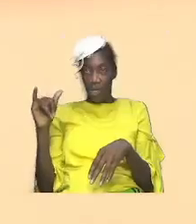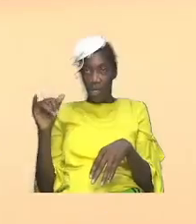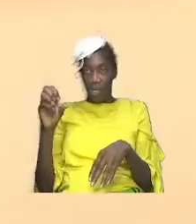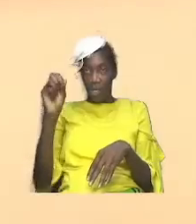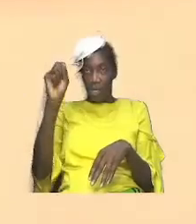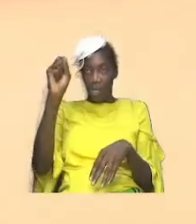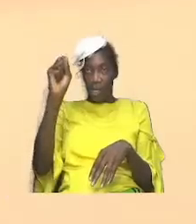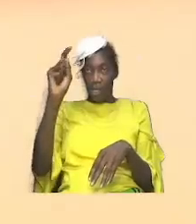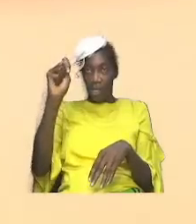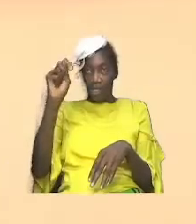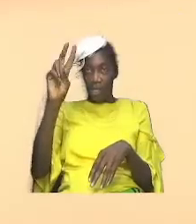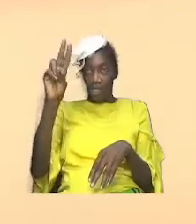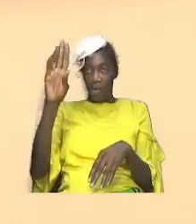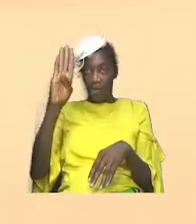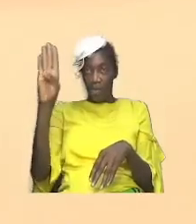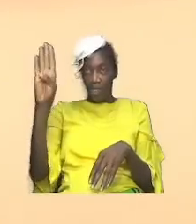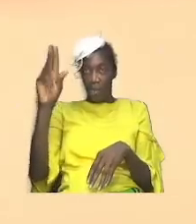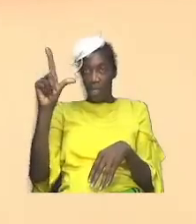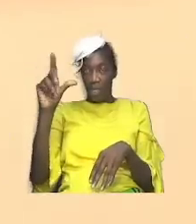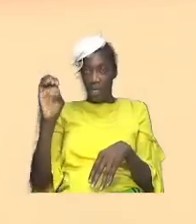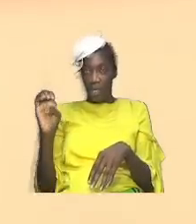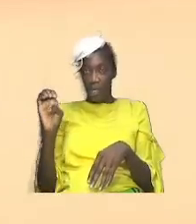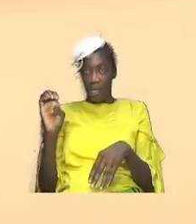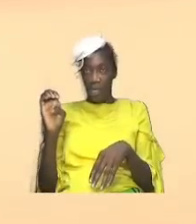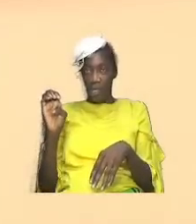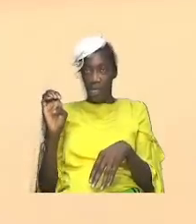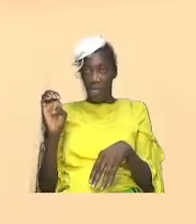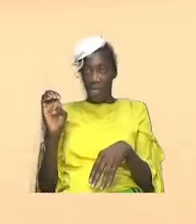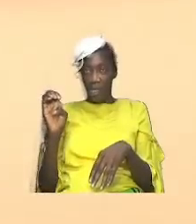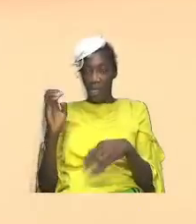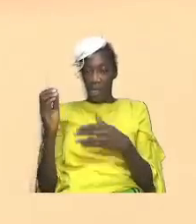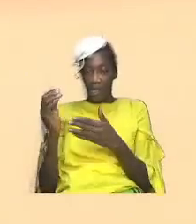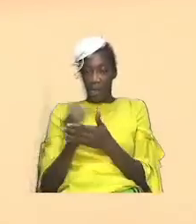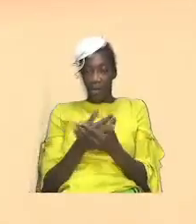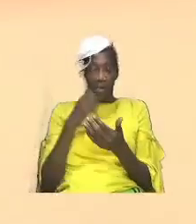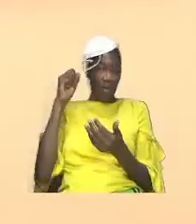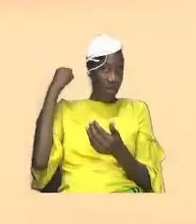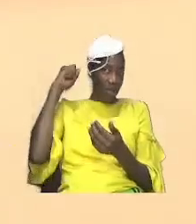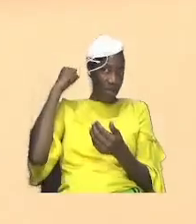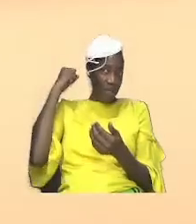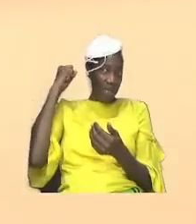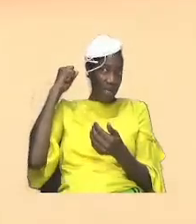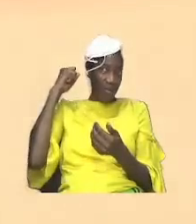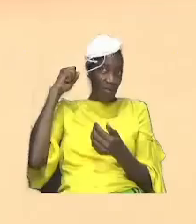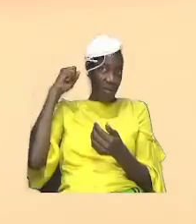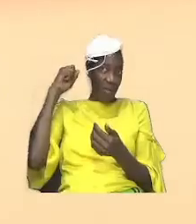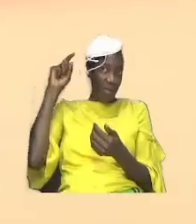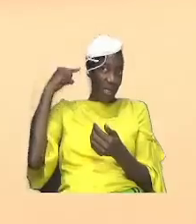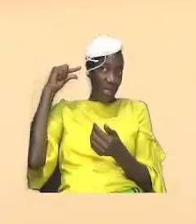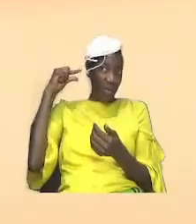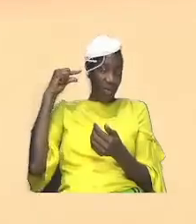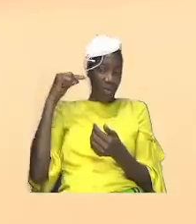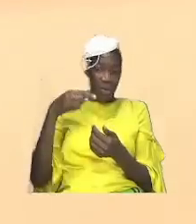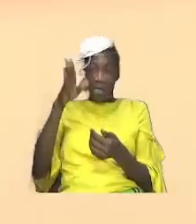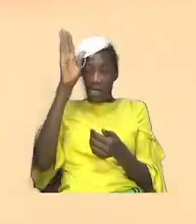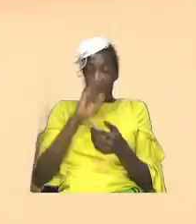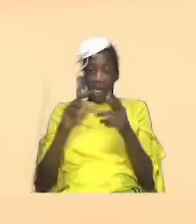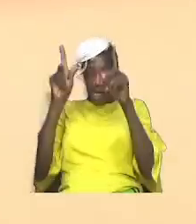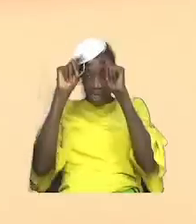you might do genuinely and others, you know, so you might have some silver mixed up with some wood. And so, you know, so God will test everything